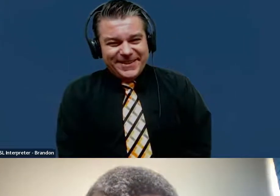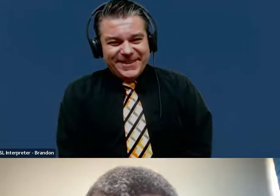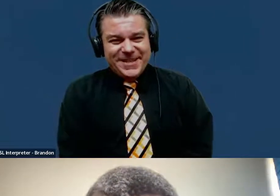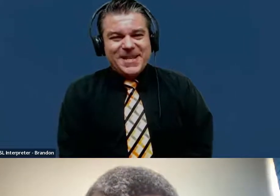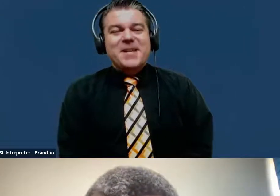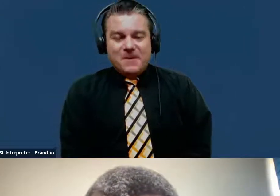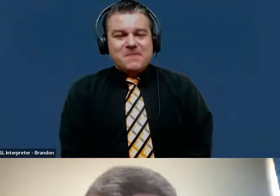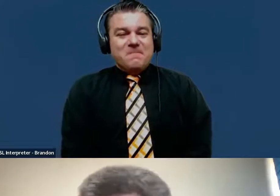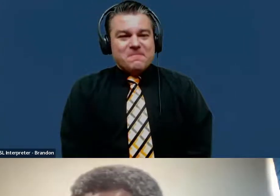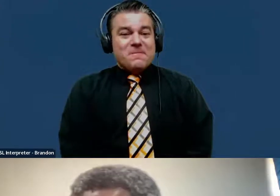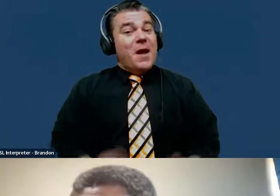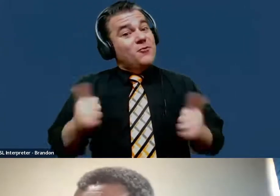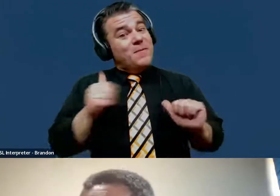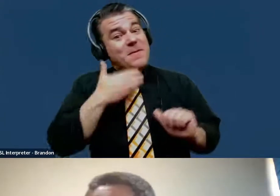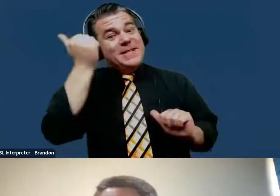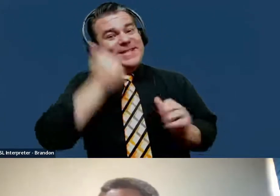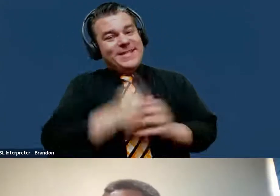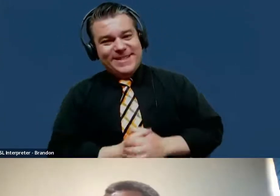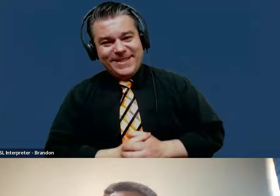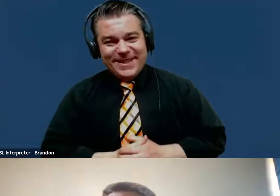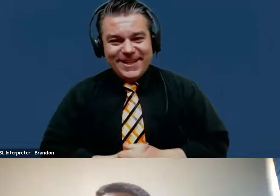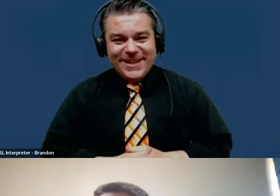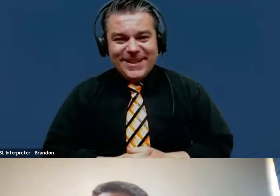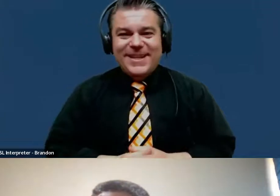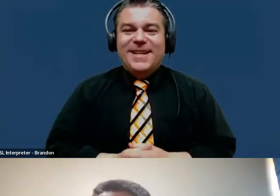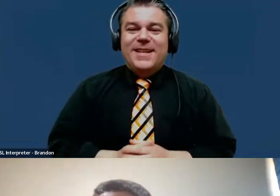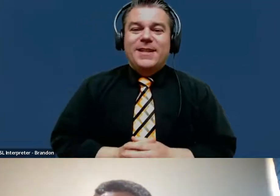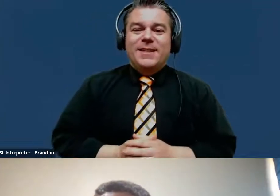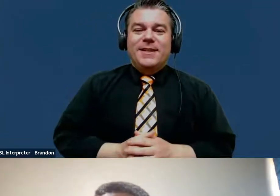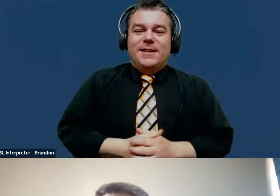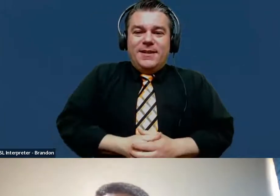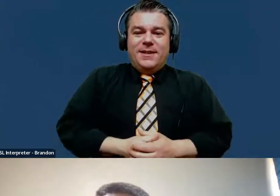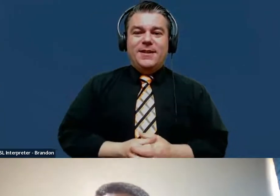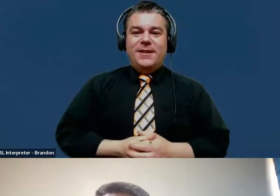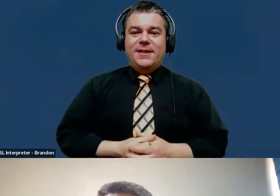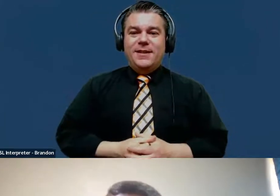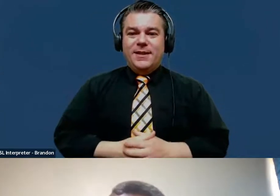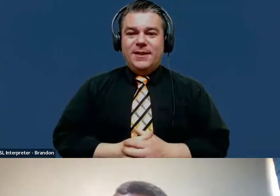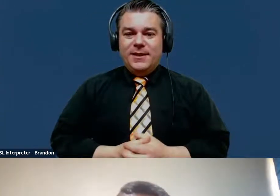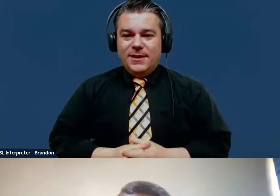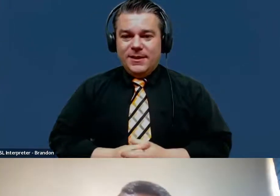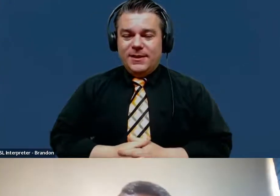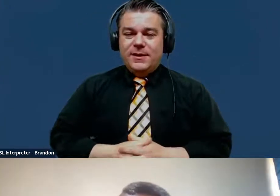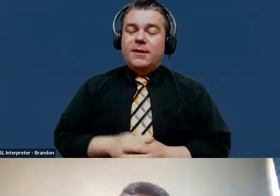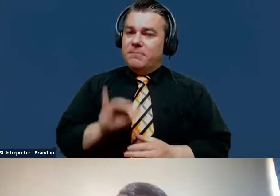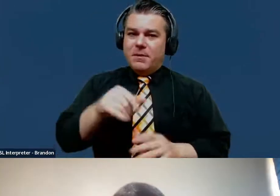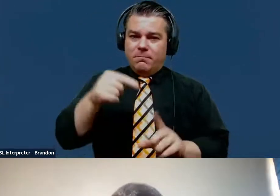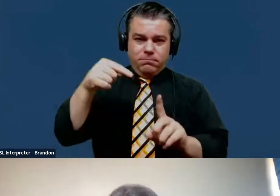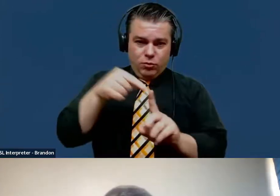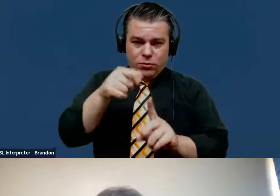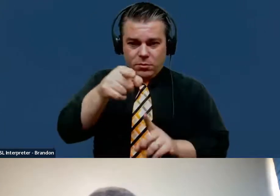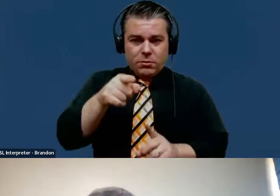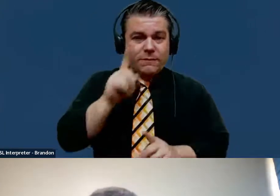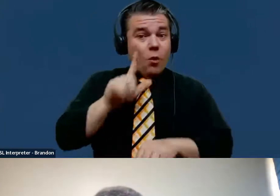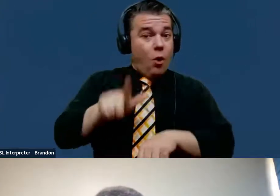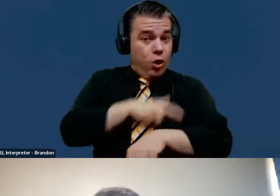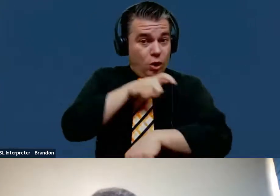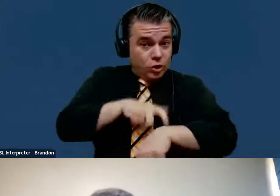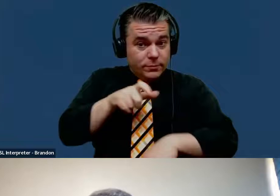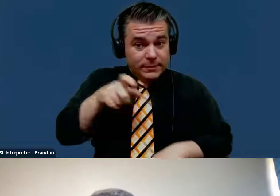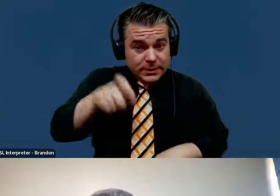All right, I'll try my best. So just on that point, on the long-term